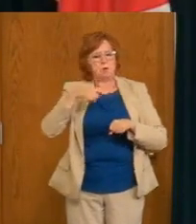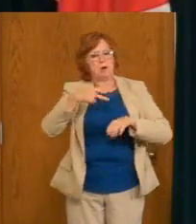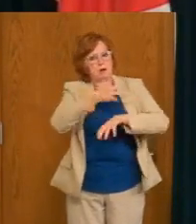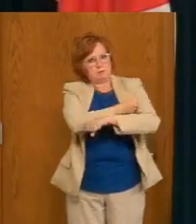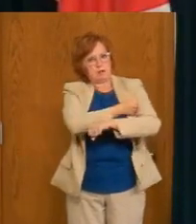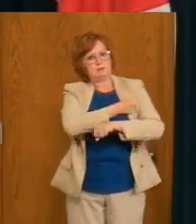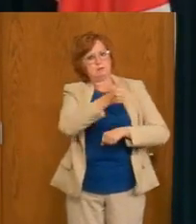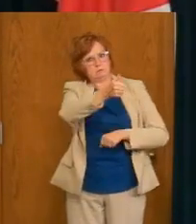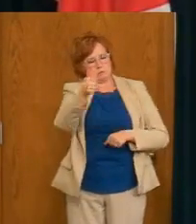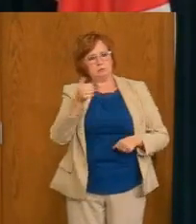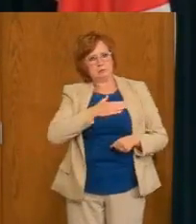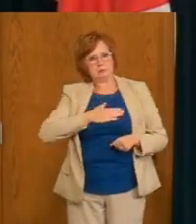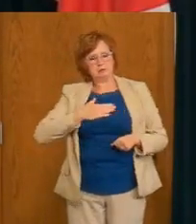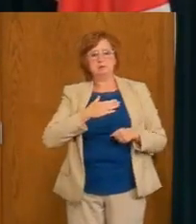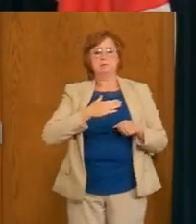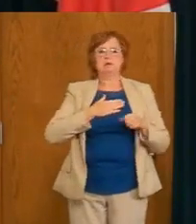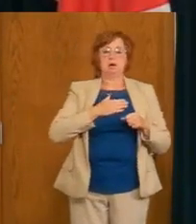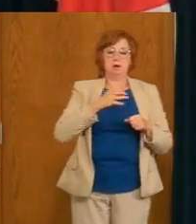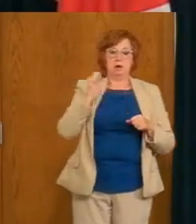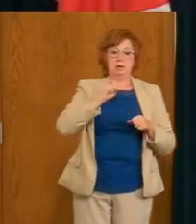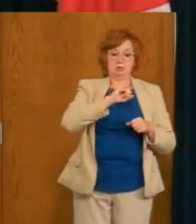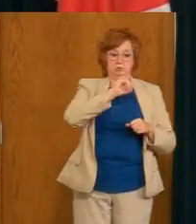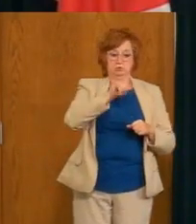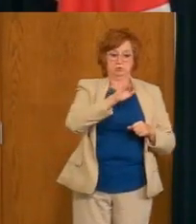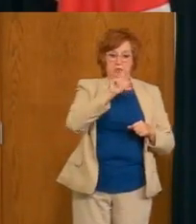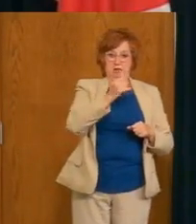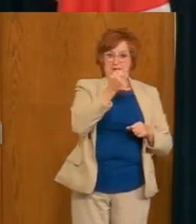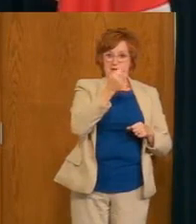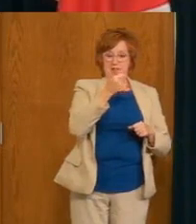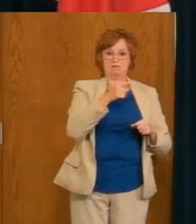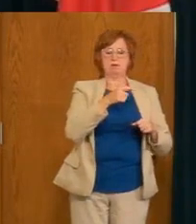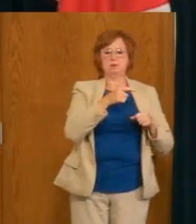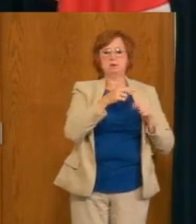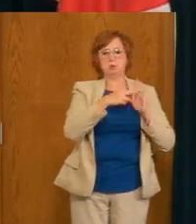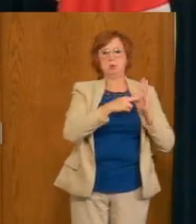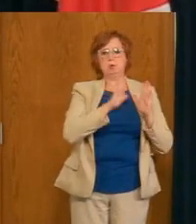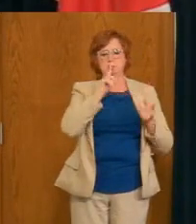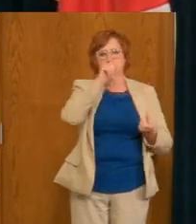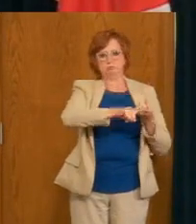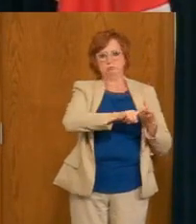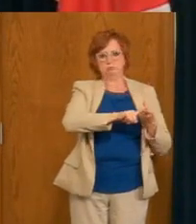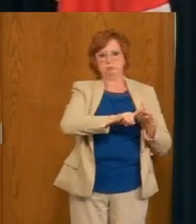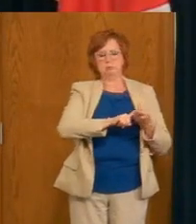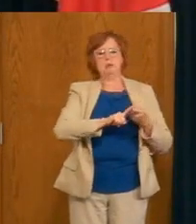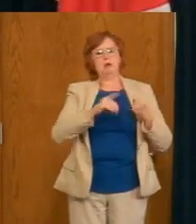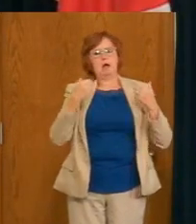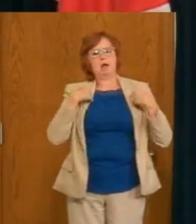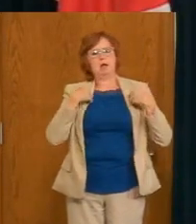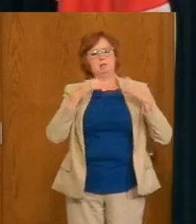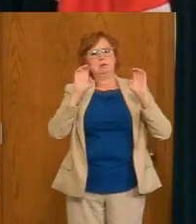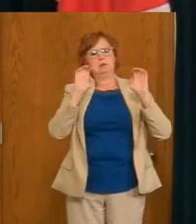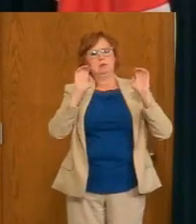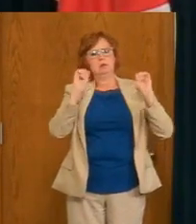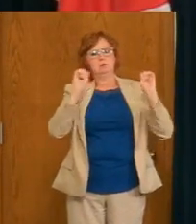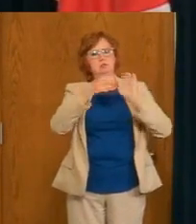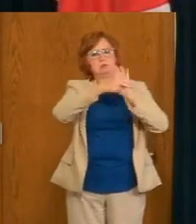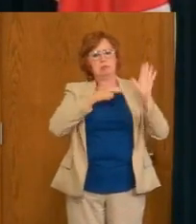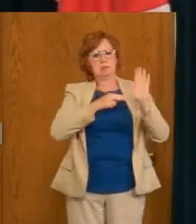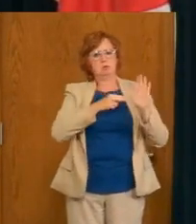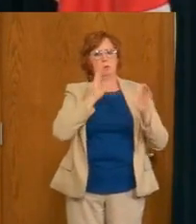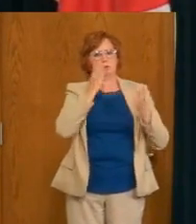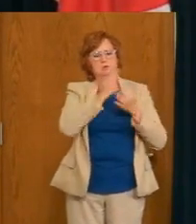the restrictions in Saskatchewan will end on July the 11th. The provincial state of emergency will end on July the 11th. And there's one